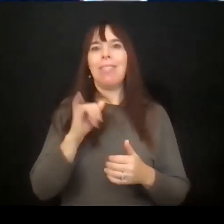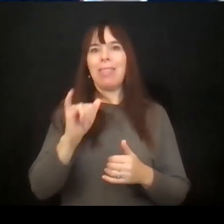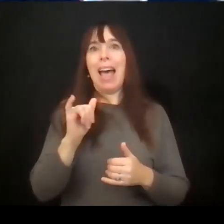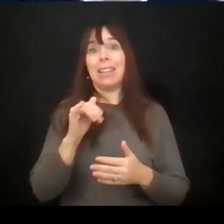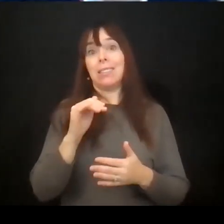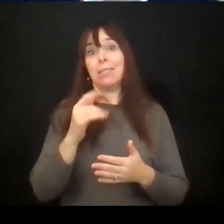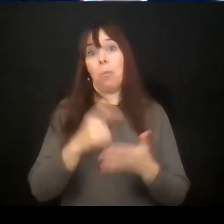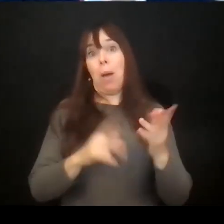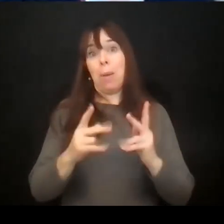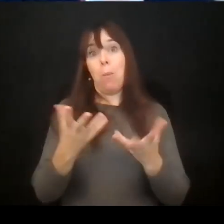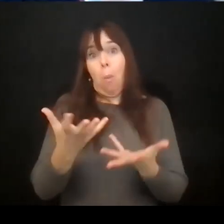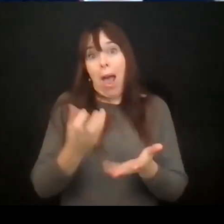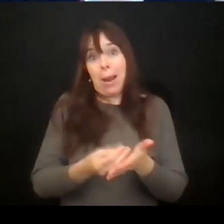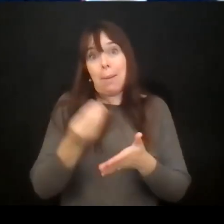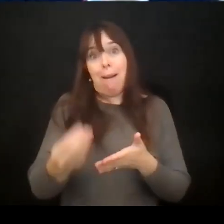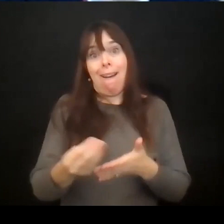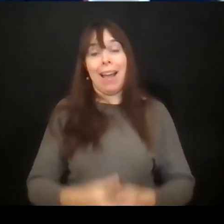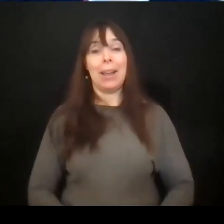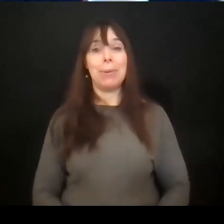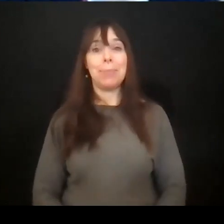buy.